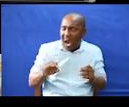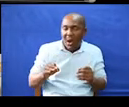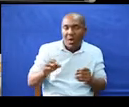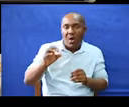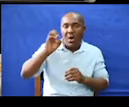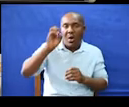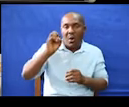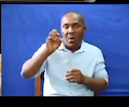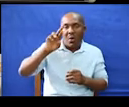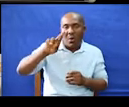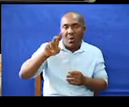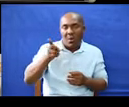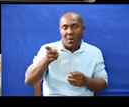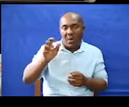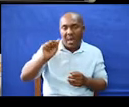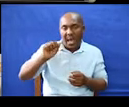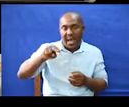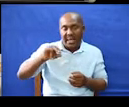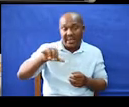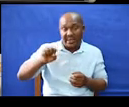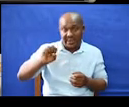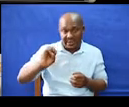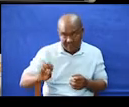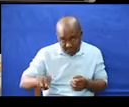the same species tend to differ.